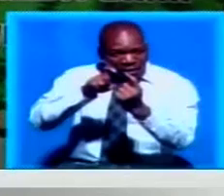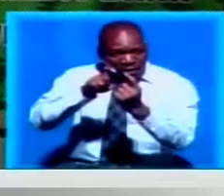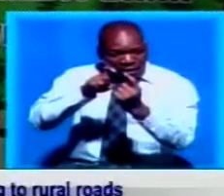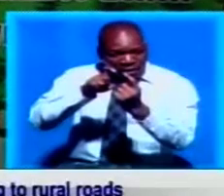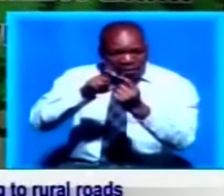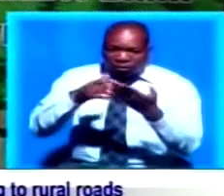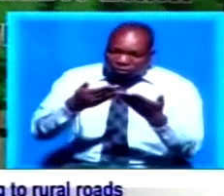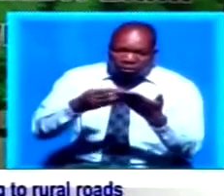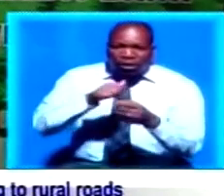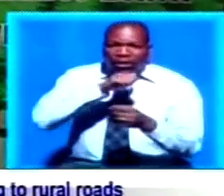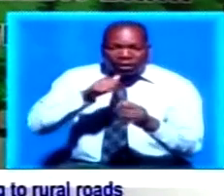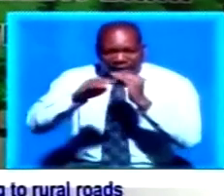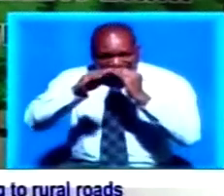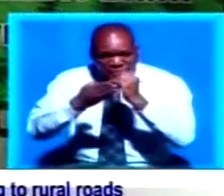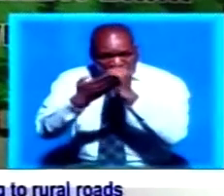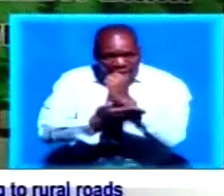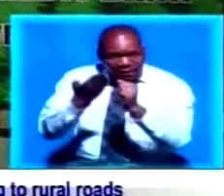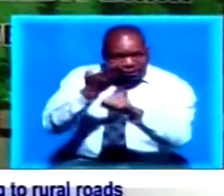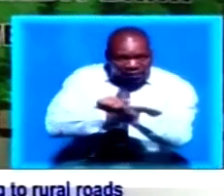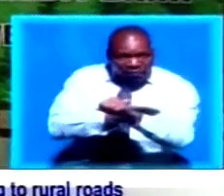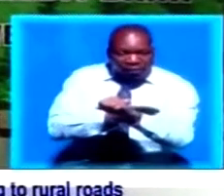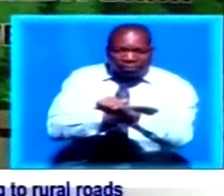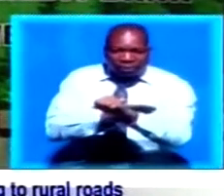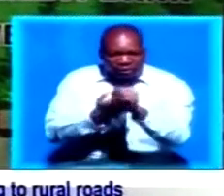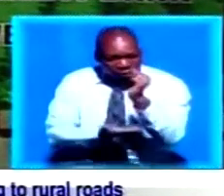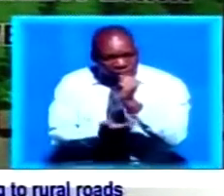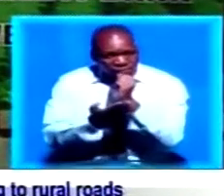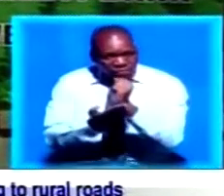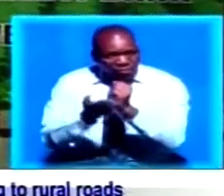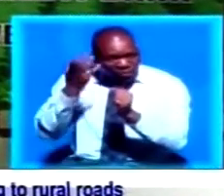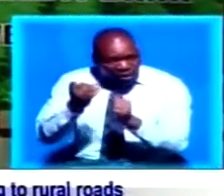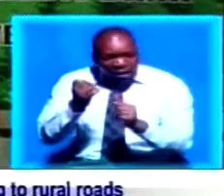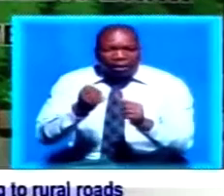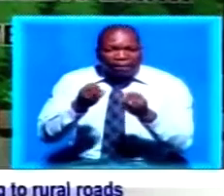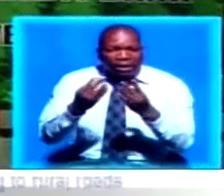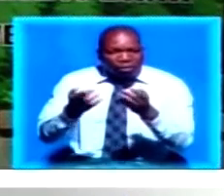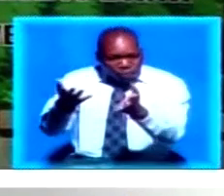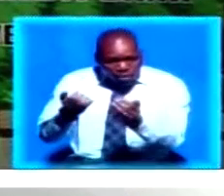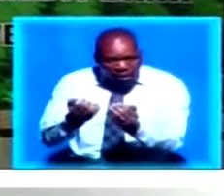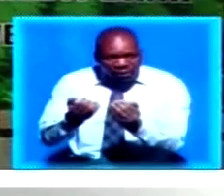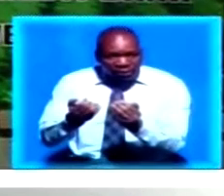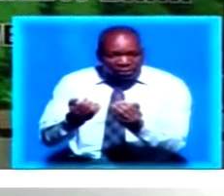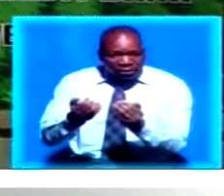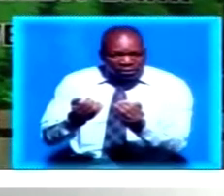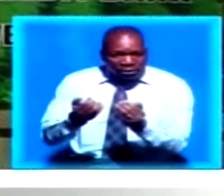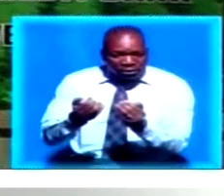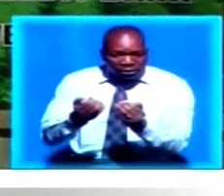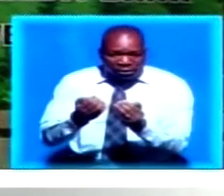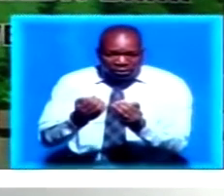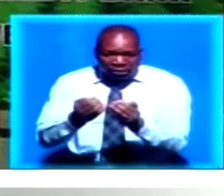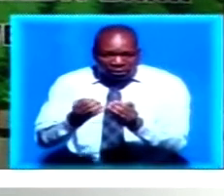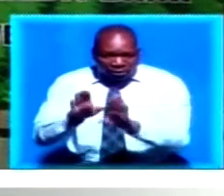production levels of cassava in light of the increasing demand for the crop and its products. In a speech read on his behalf by